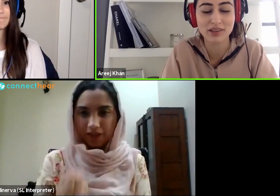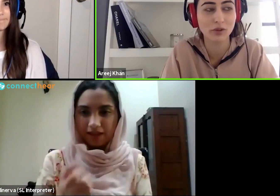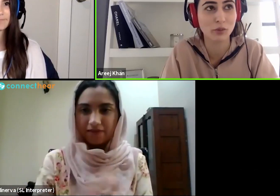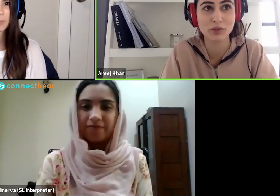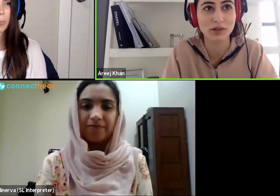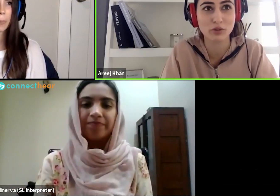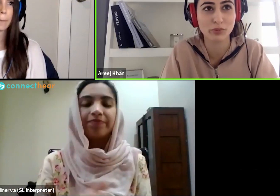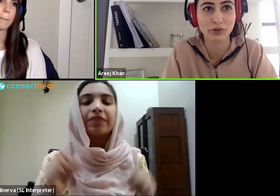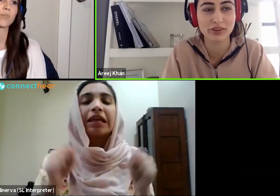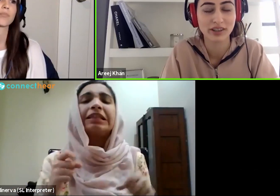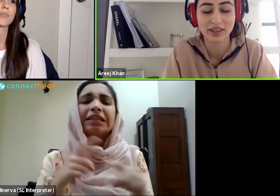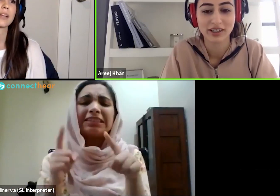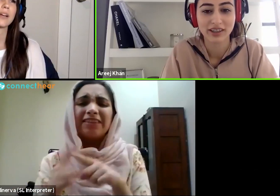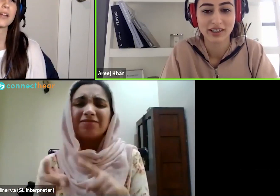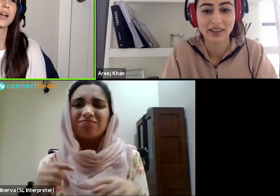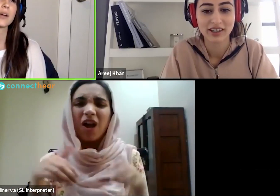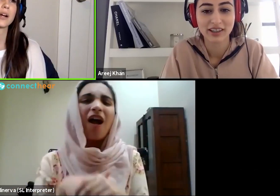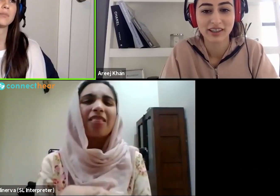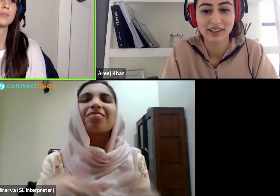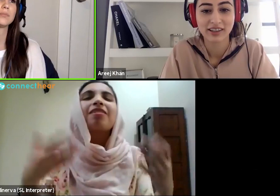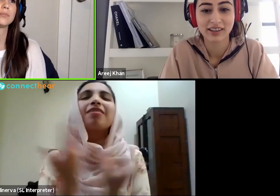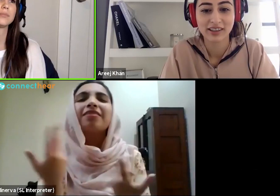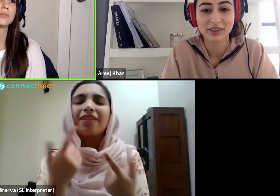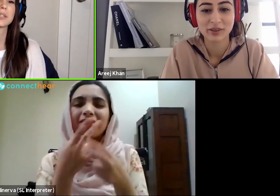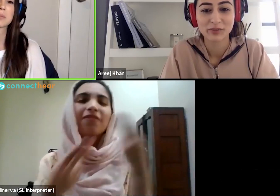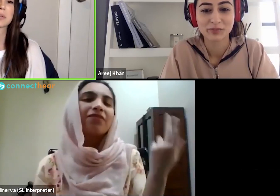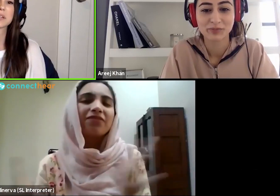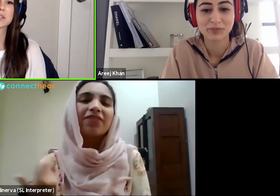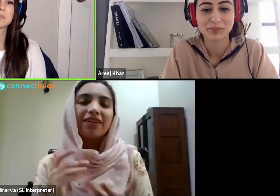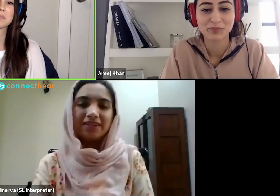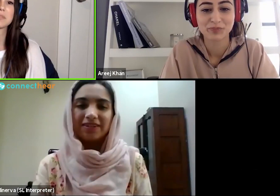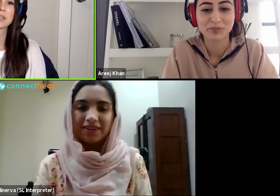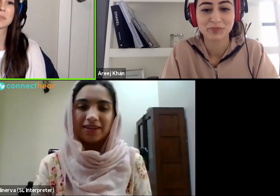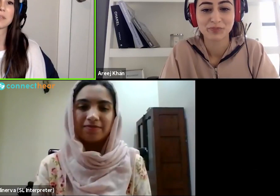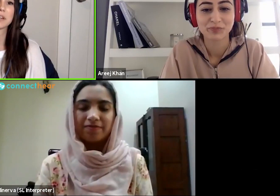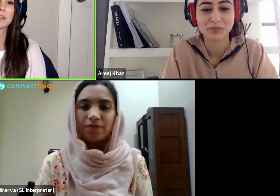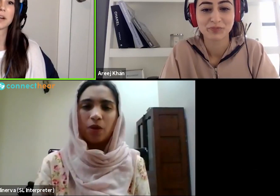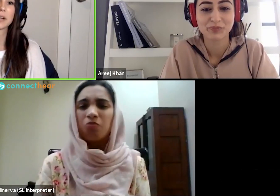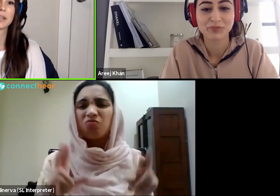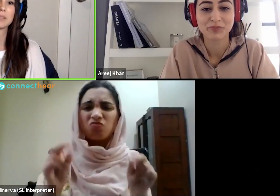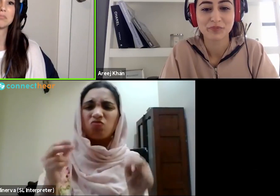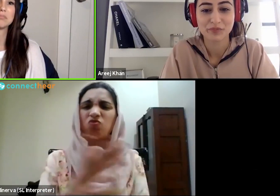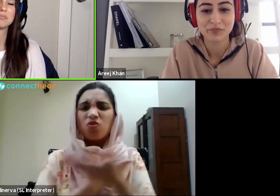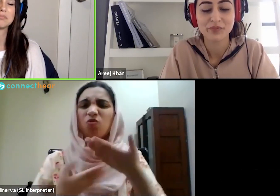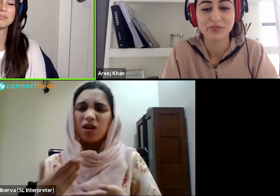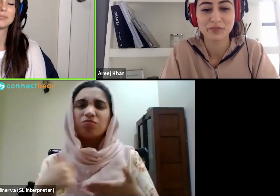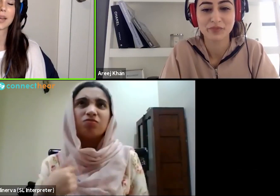sometimes? Because I don't know much about Scorpios. Oh no, we typically just tend to be very fiery